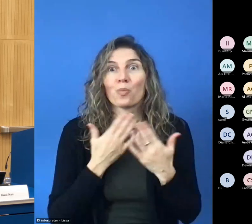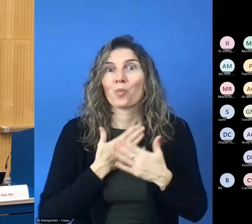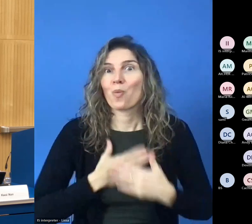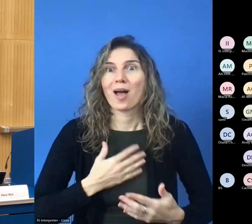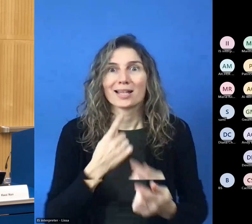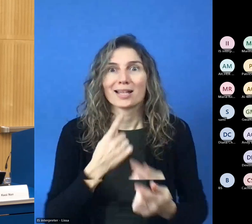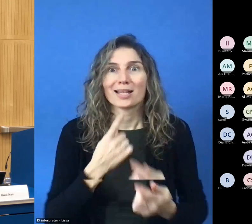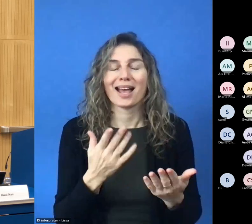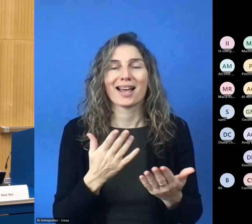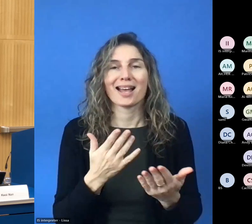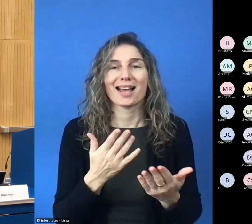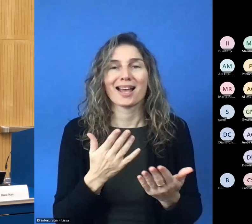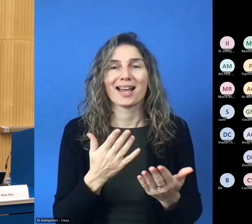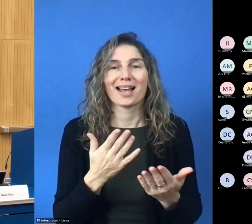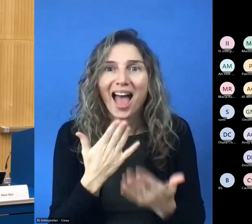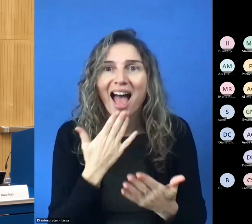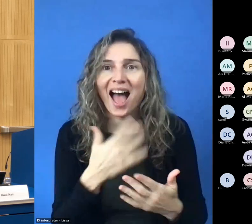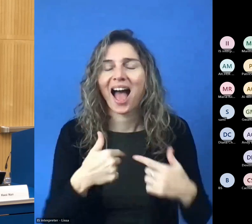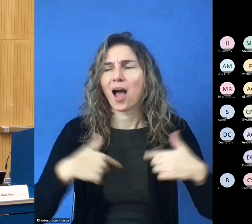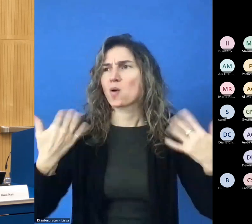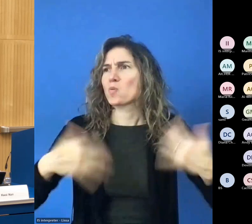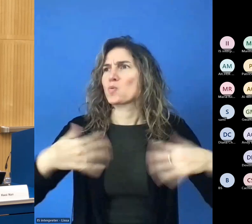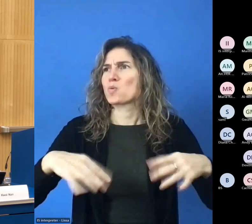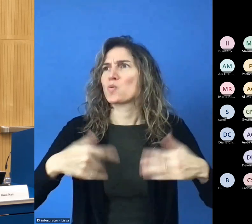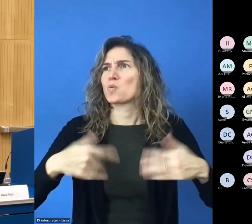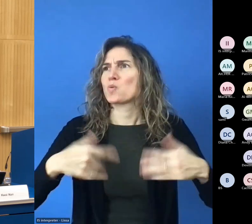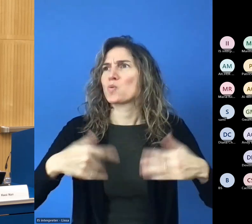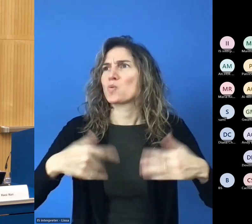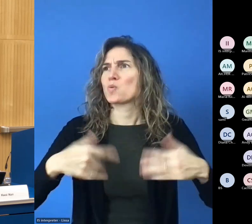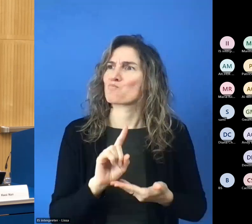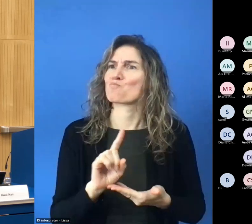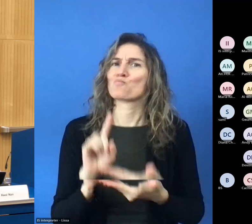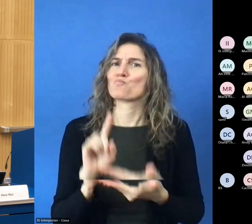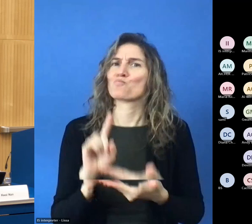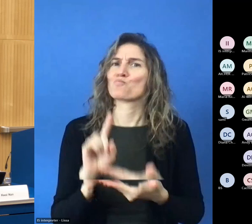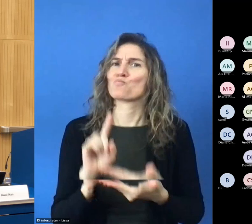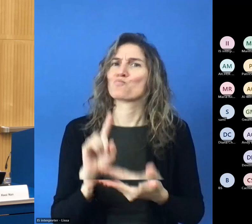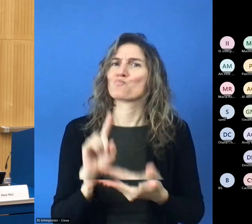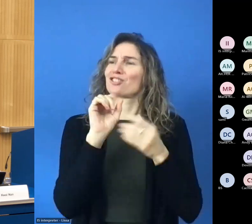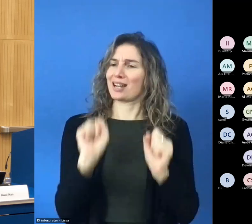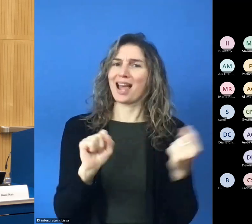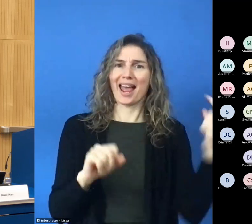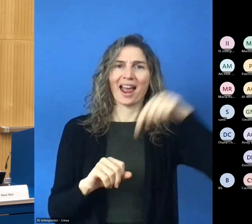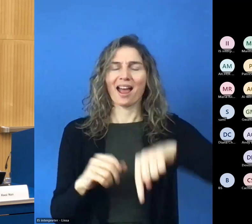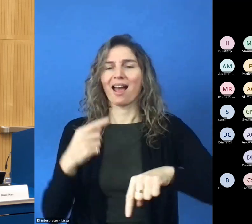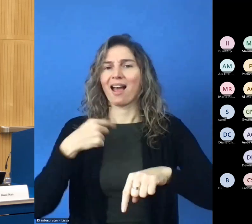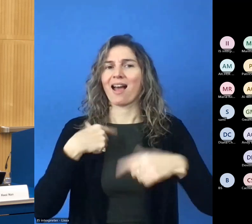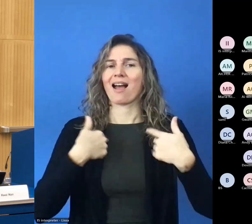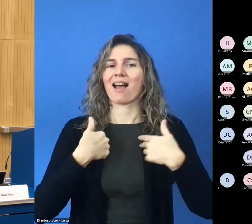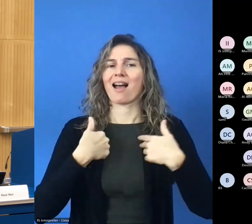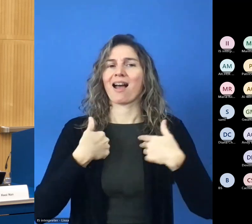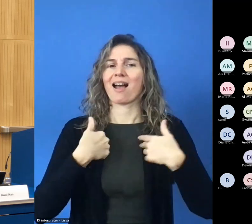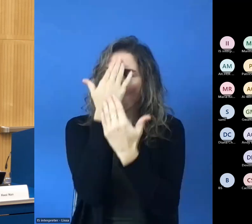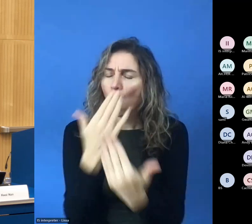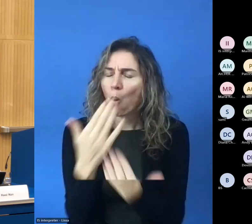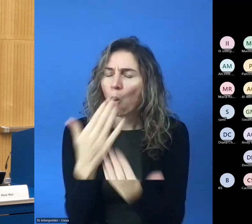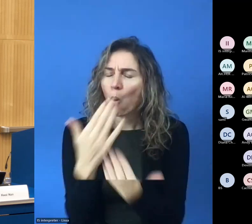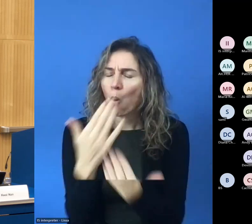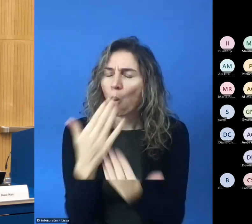I feel like very privileged to be here. I'm very honored. I learned a lot from the